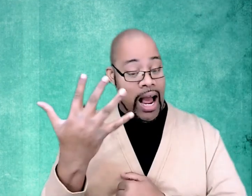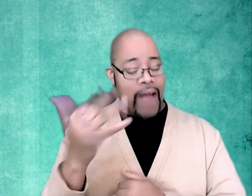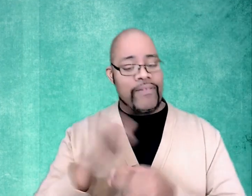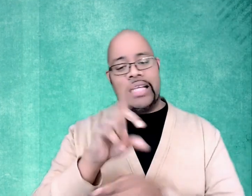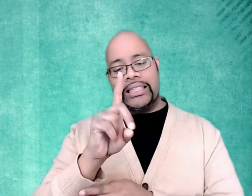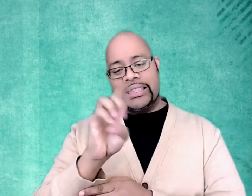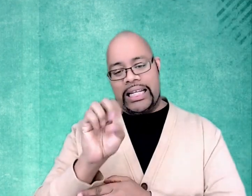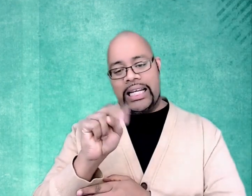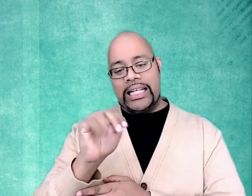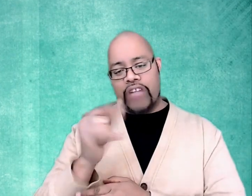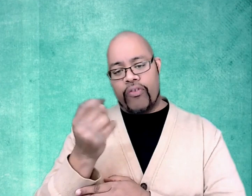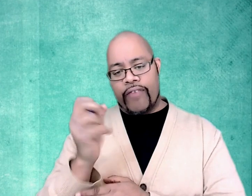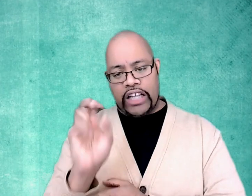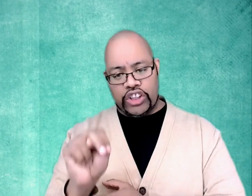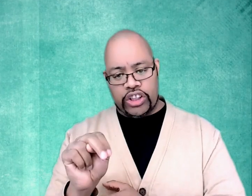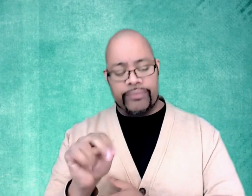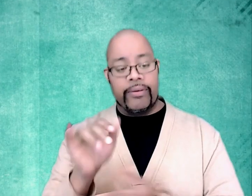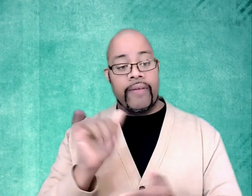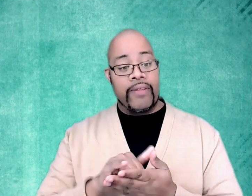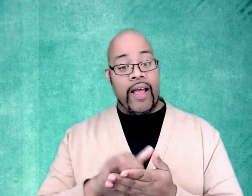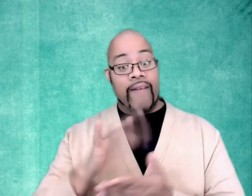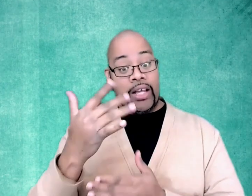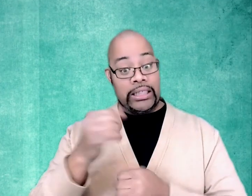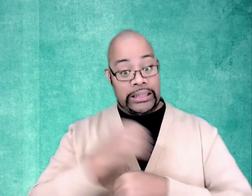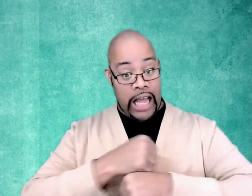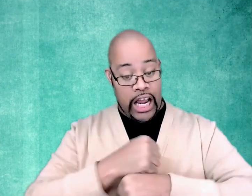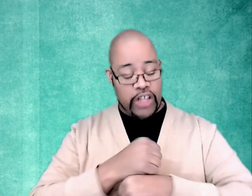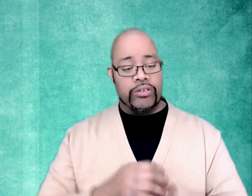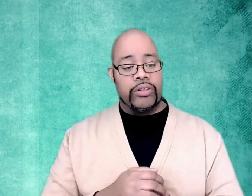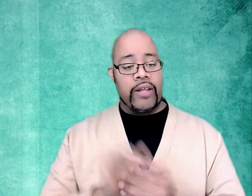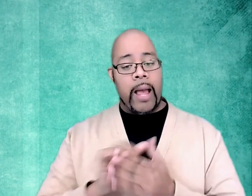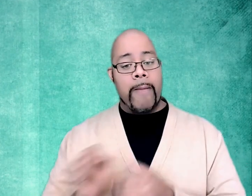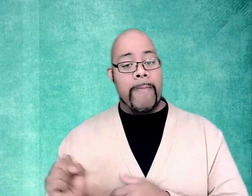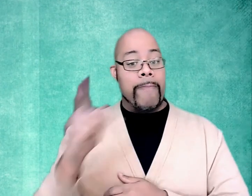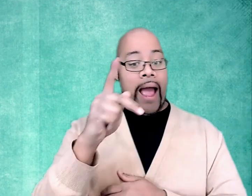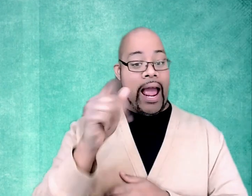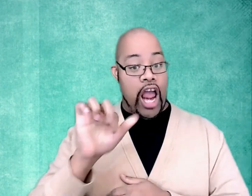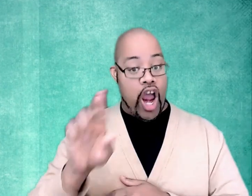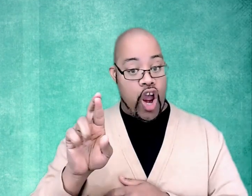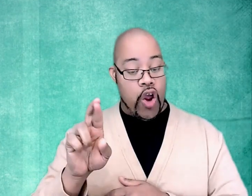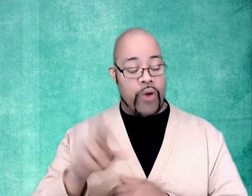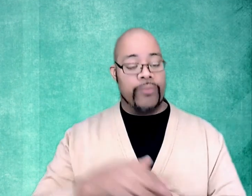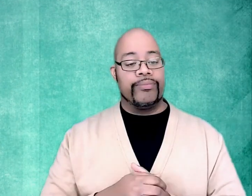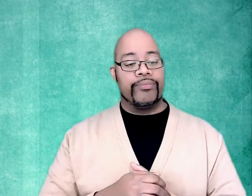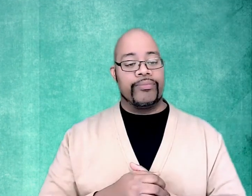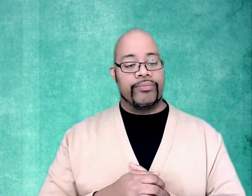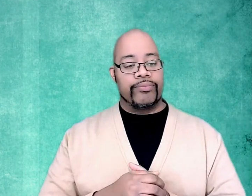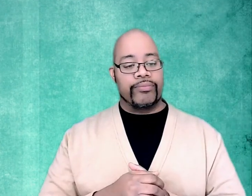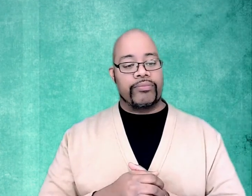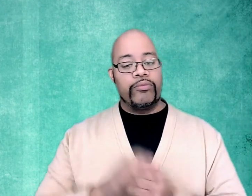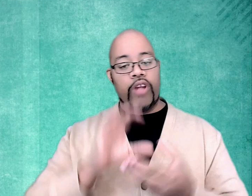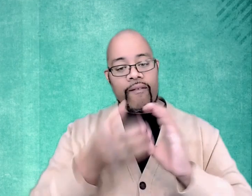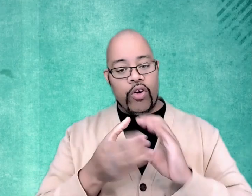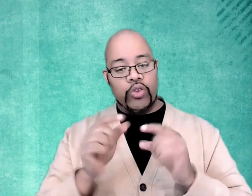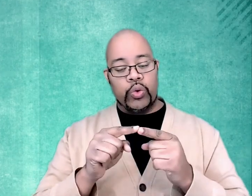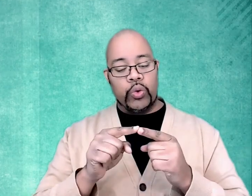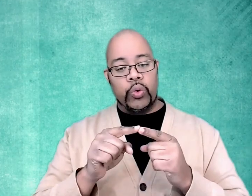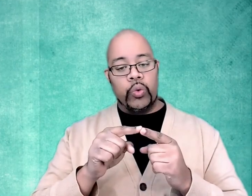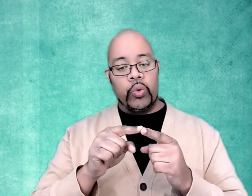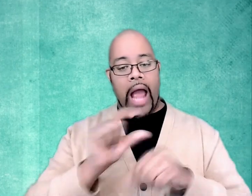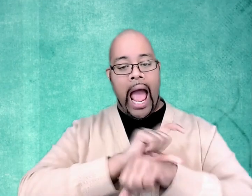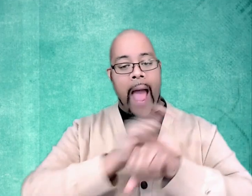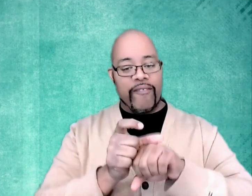is denitrification. In the 5th stage of the nitrogen cycle, nitrogen returns to the air as nitrates are converted to